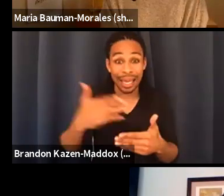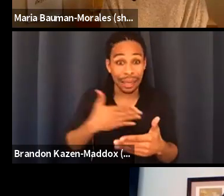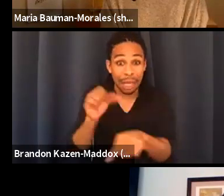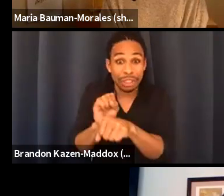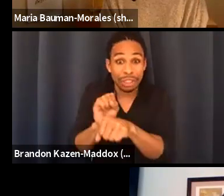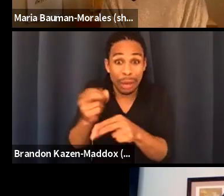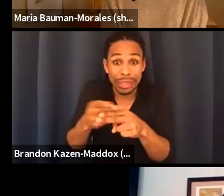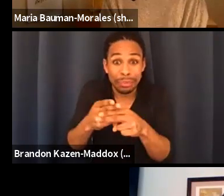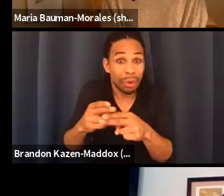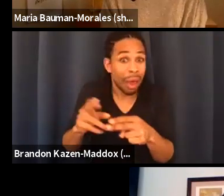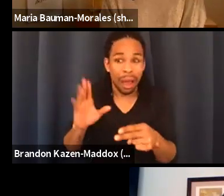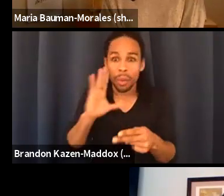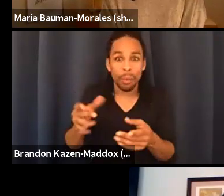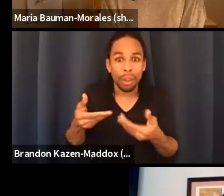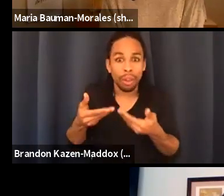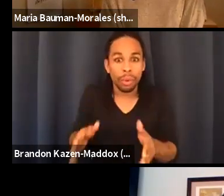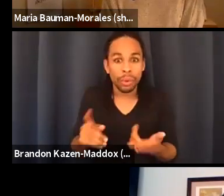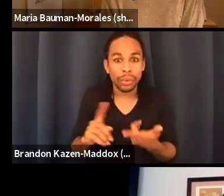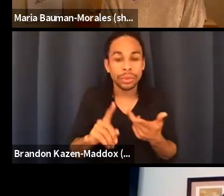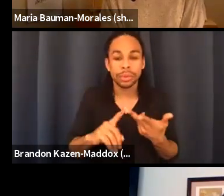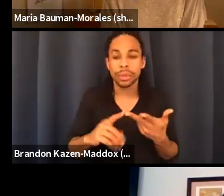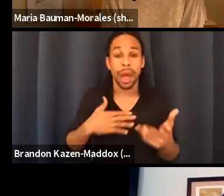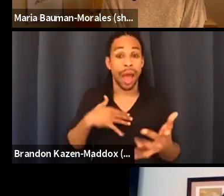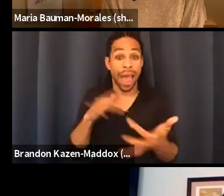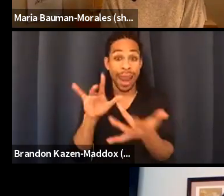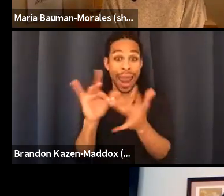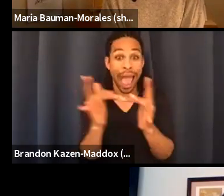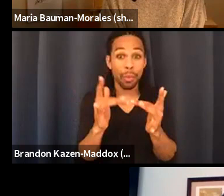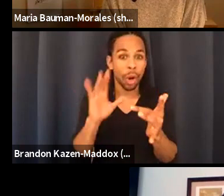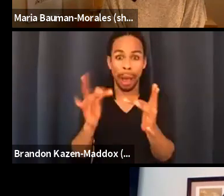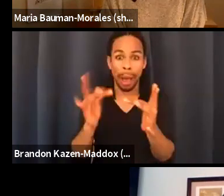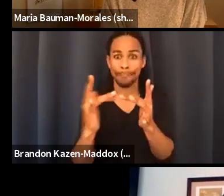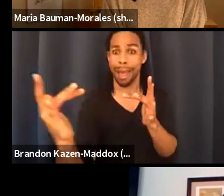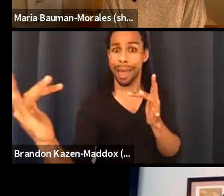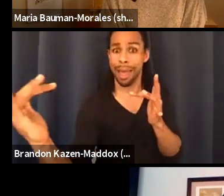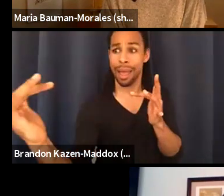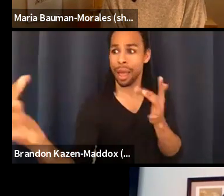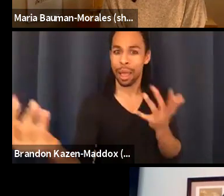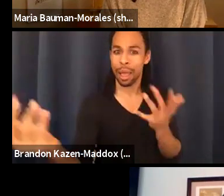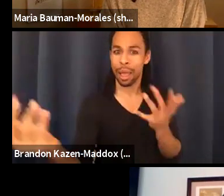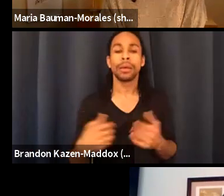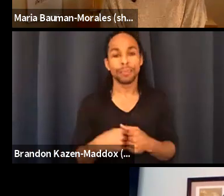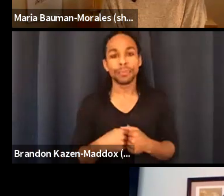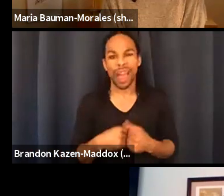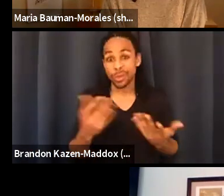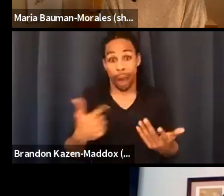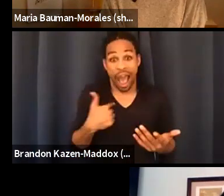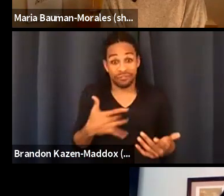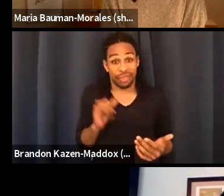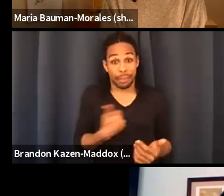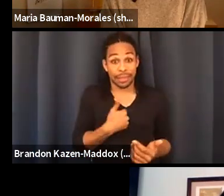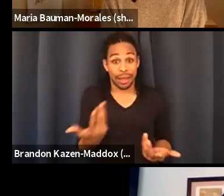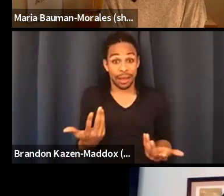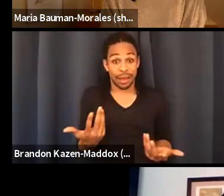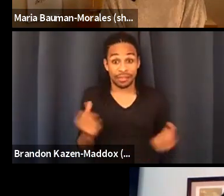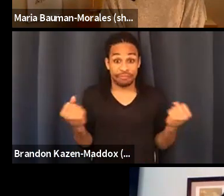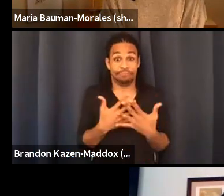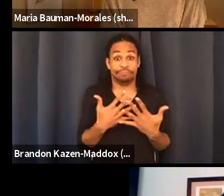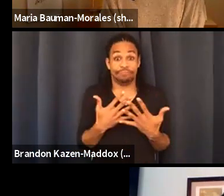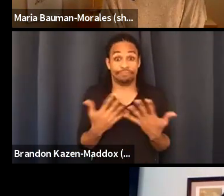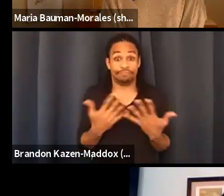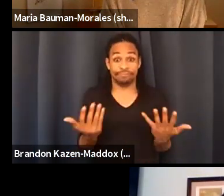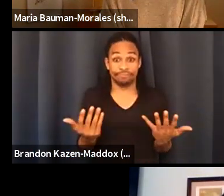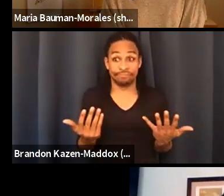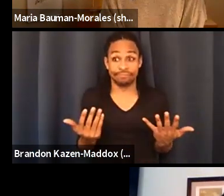get the funding. I have had my share of that. You know, it just kind of comes with the territory. I always, you know, it's funny. I have a